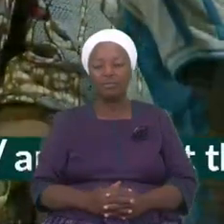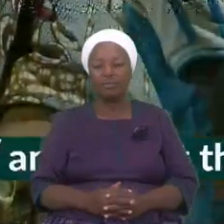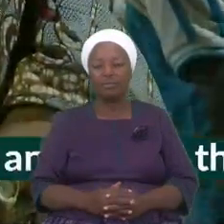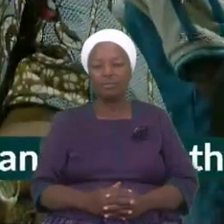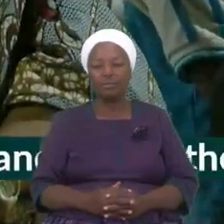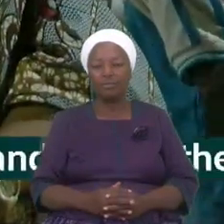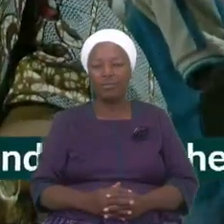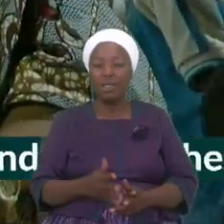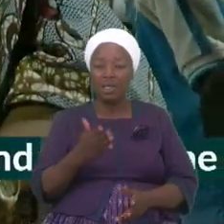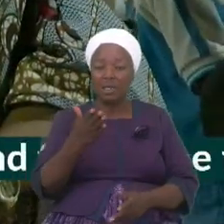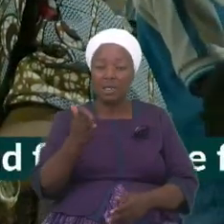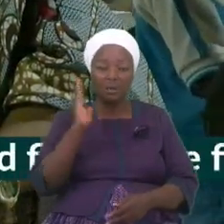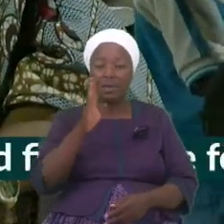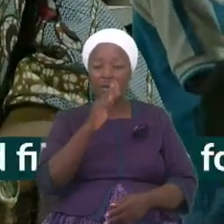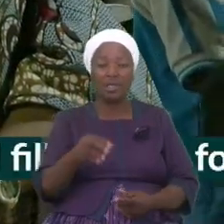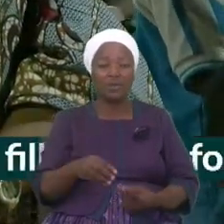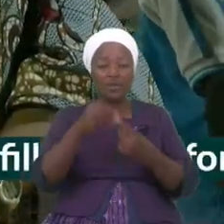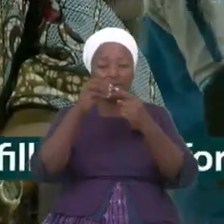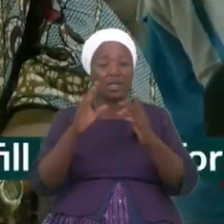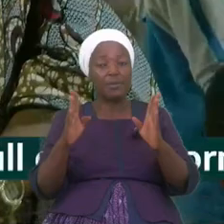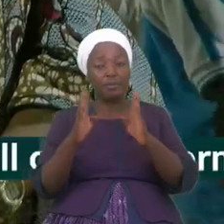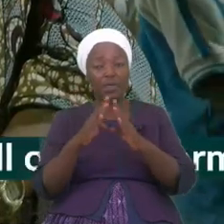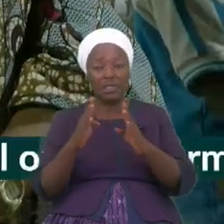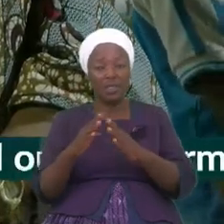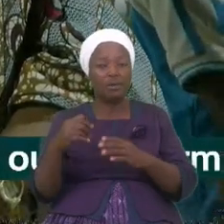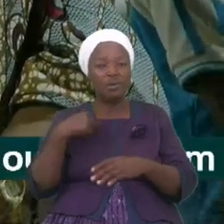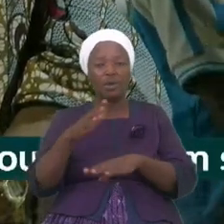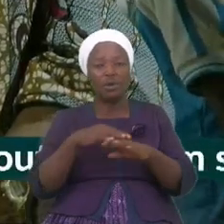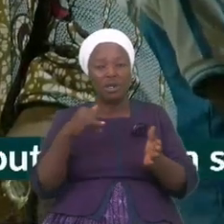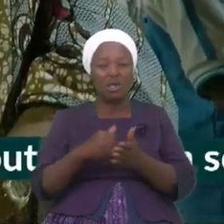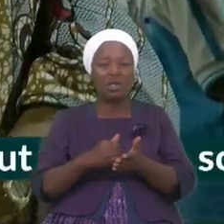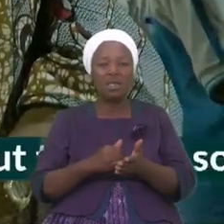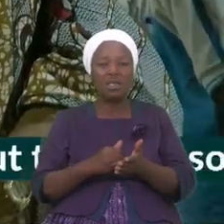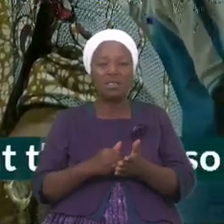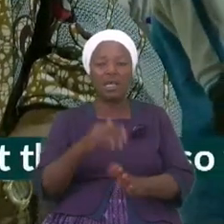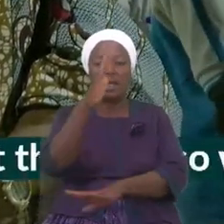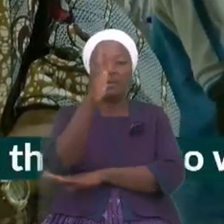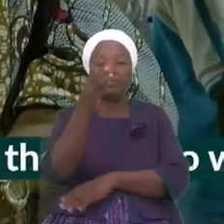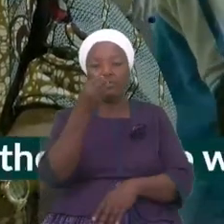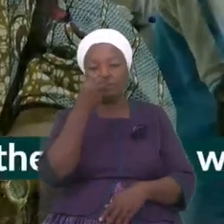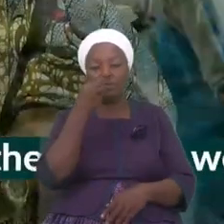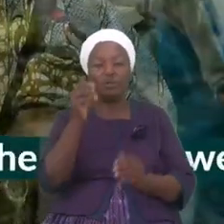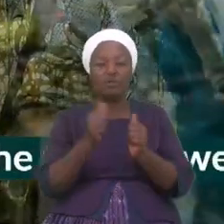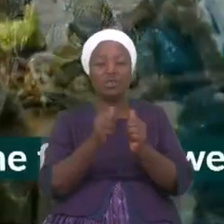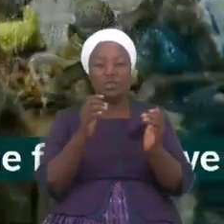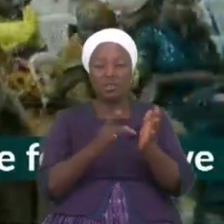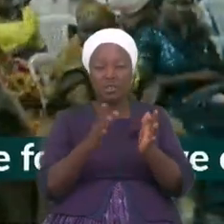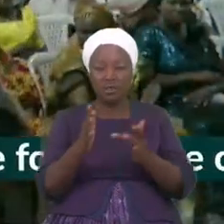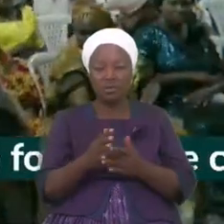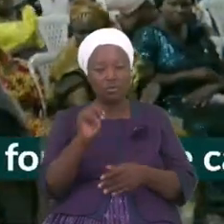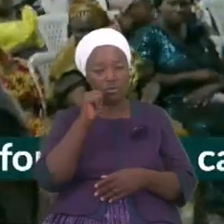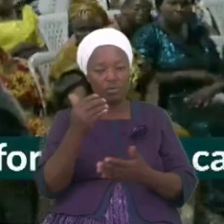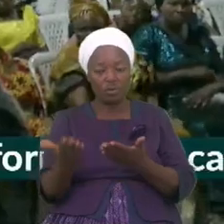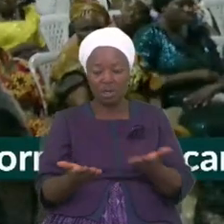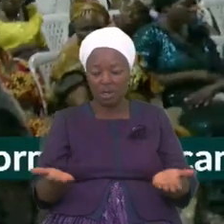There will be a special meeting, we call it Lunch Hour with Jesus, tomorrow here